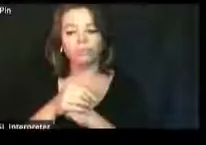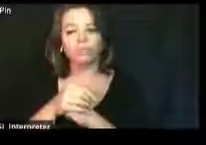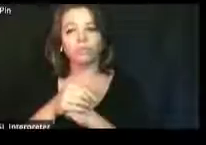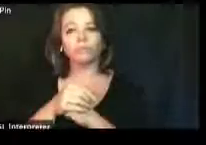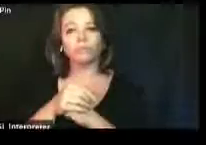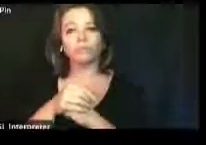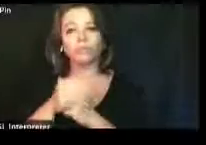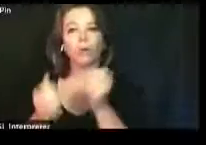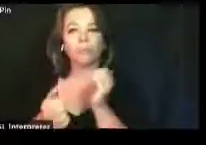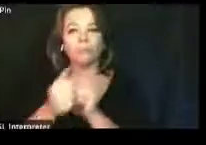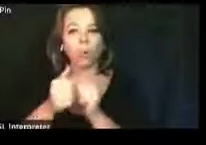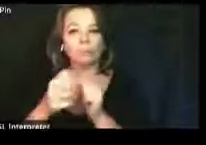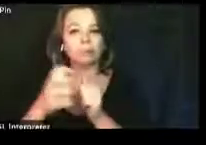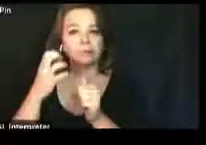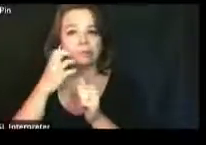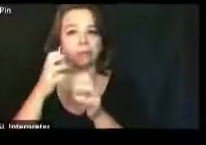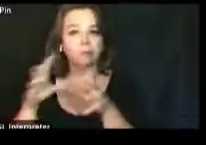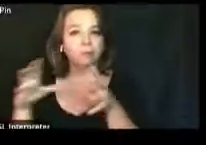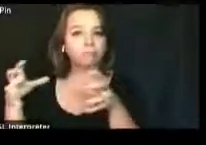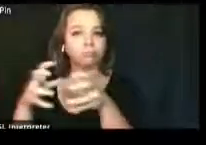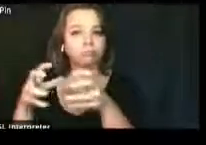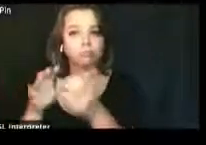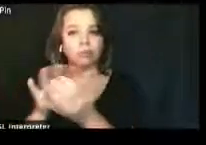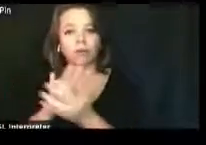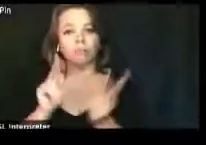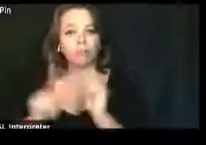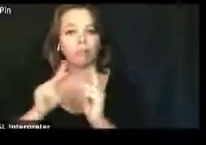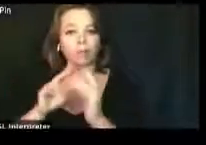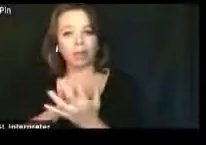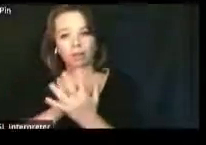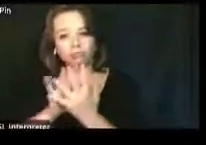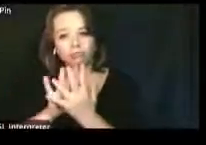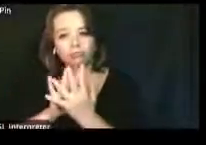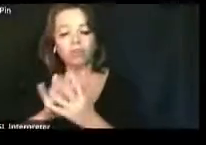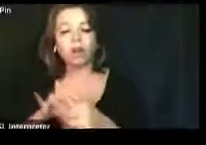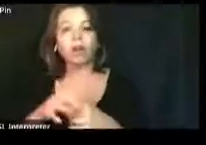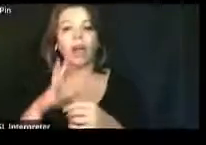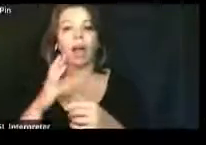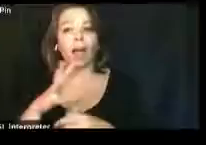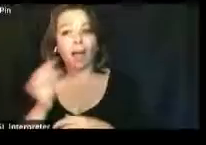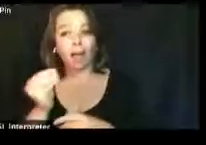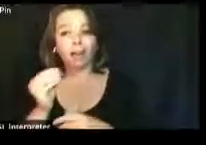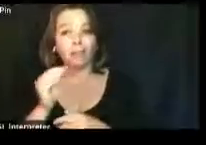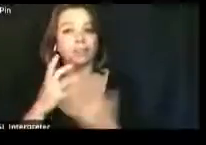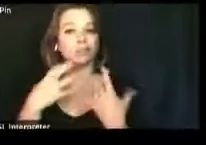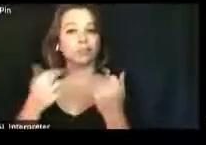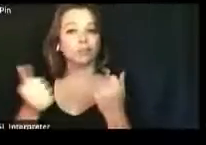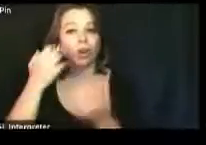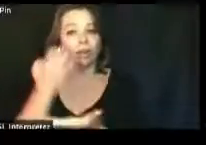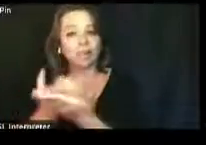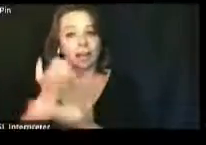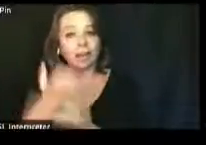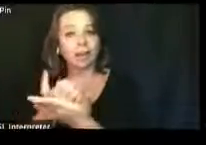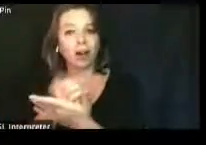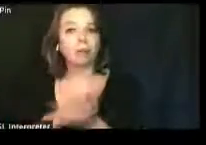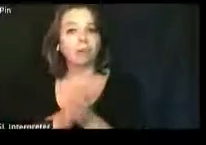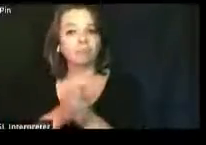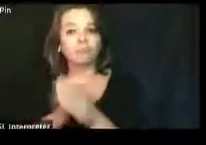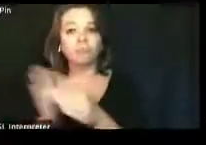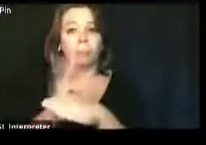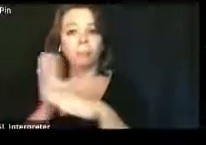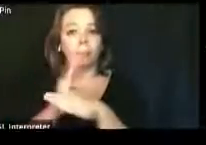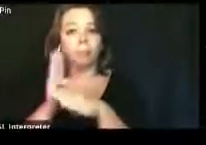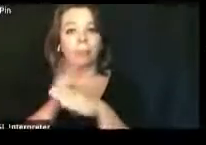a densely populated area of the city and home of the city's strongest economic drivers, commercial business